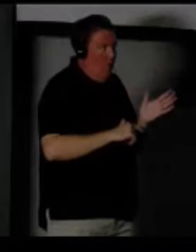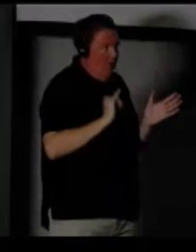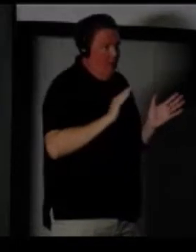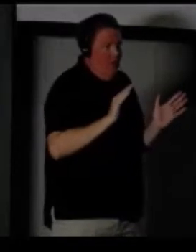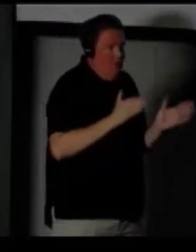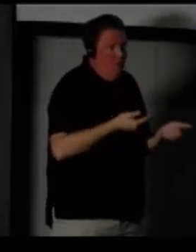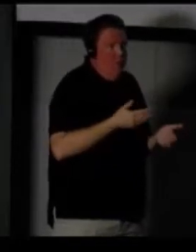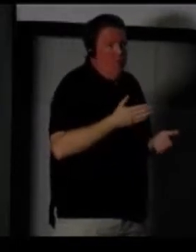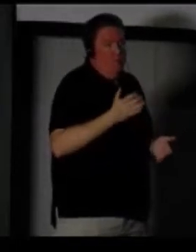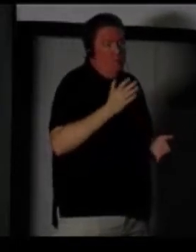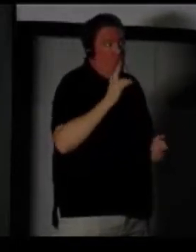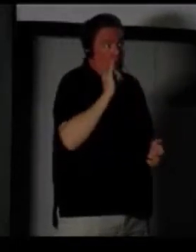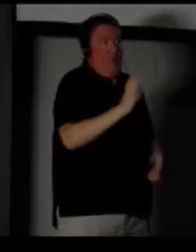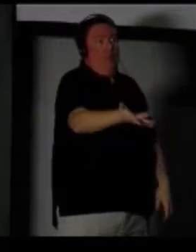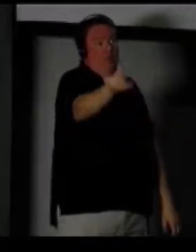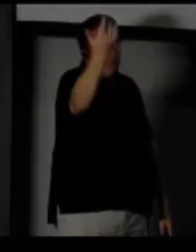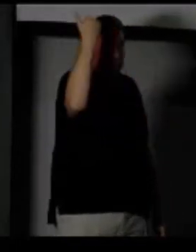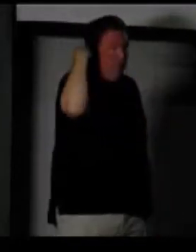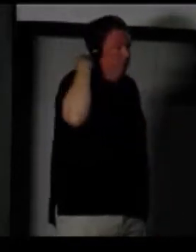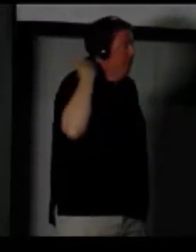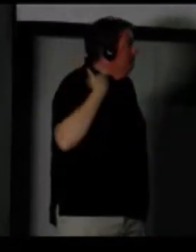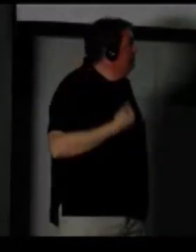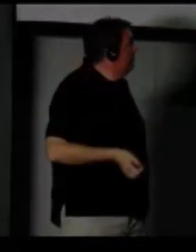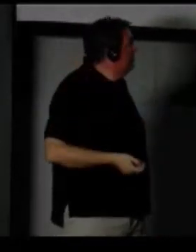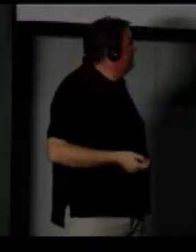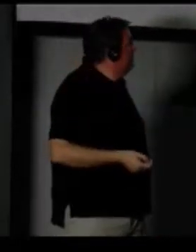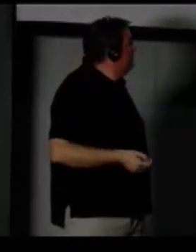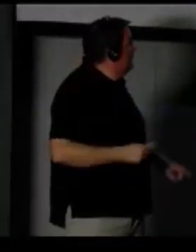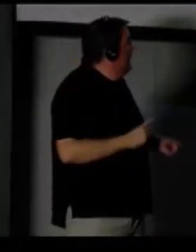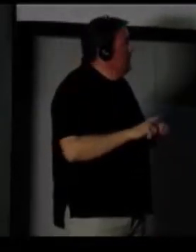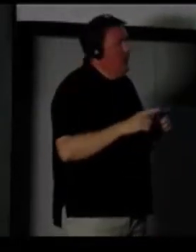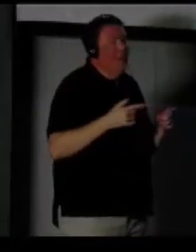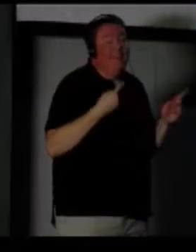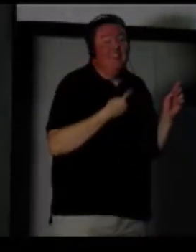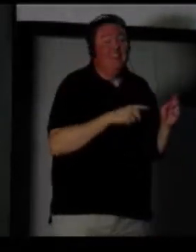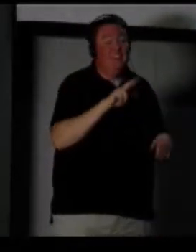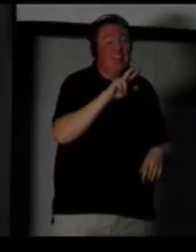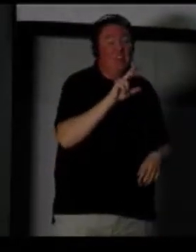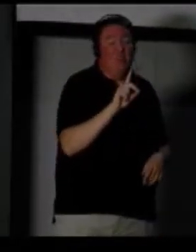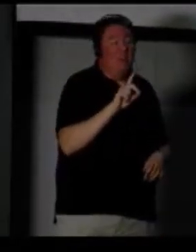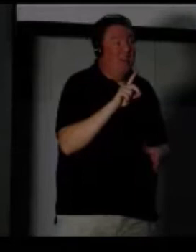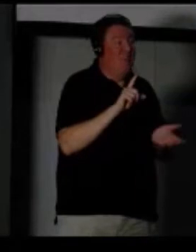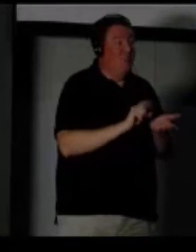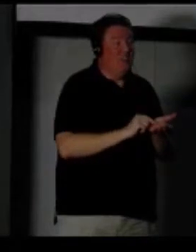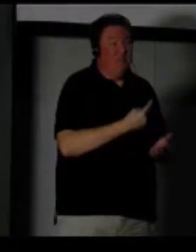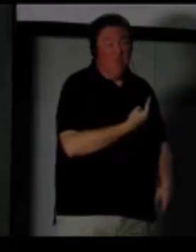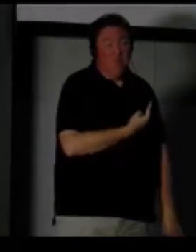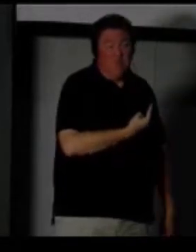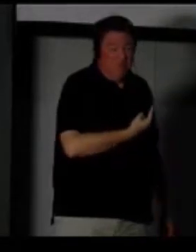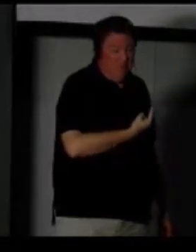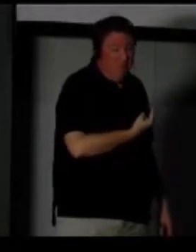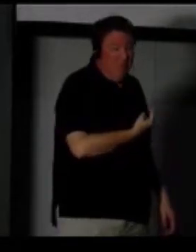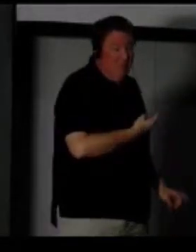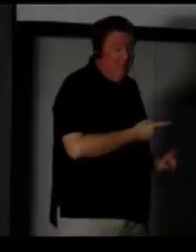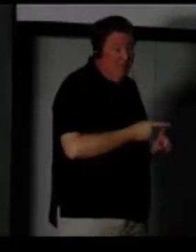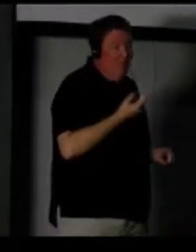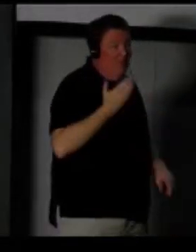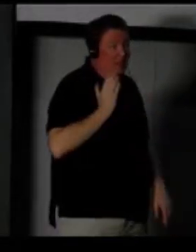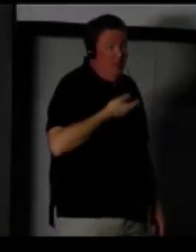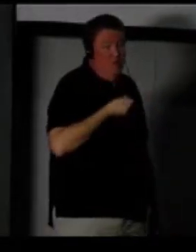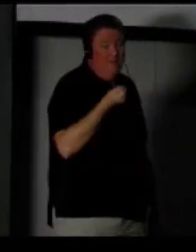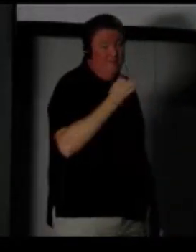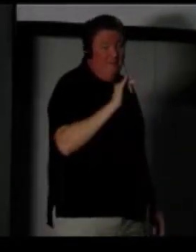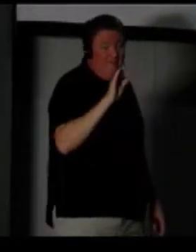slide this contemporary 3D print from our 19th century